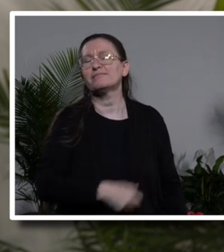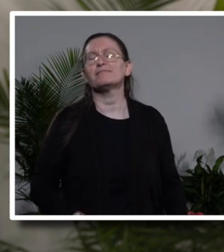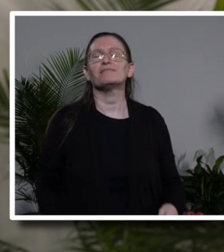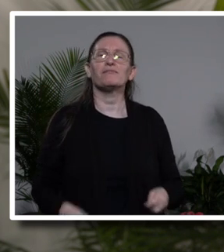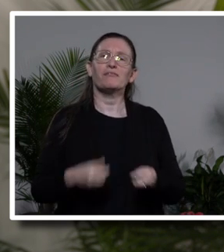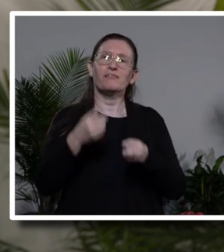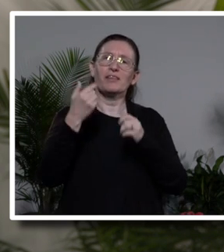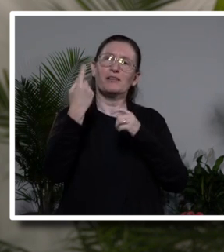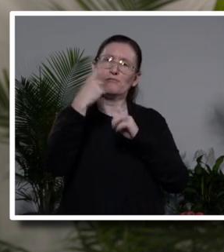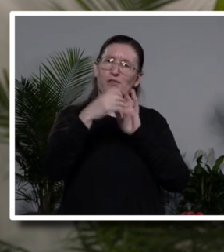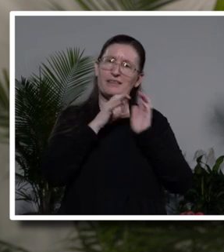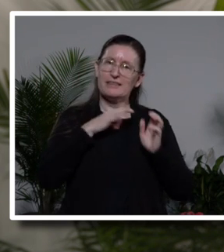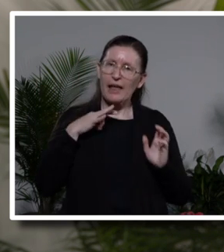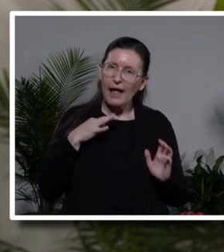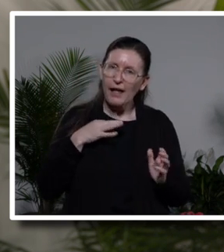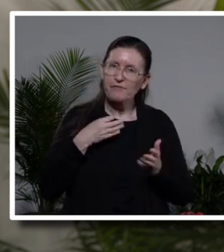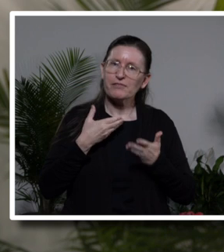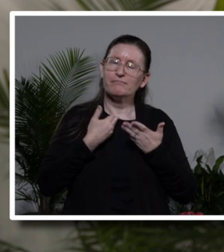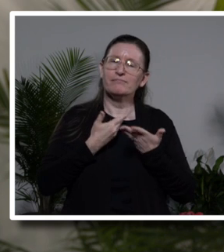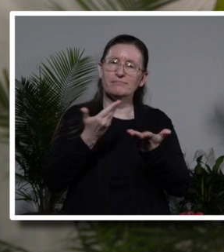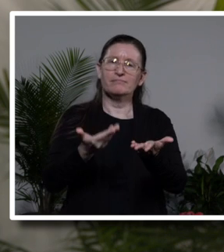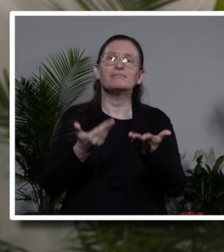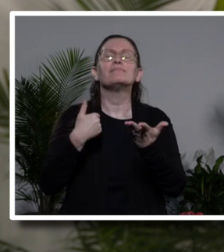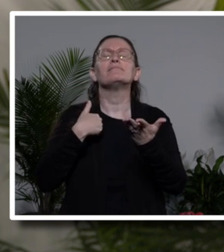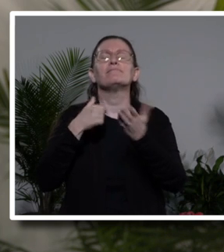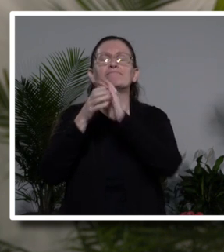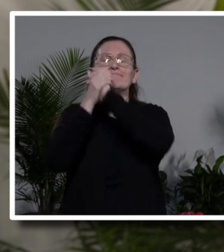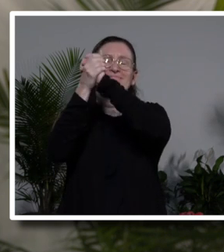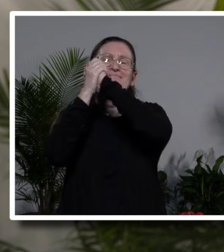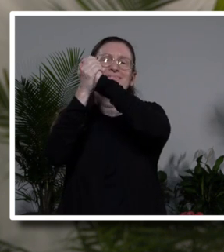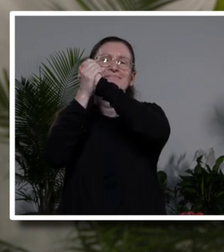On behalf of the faculty and staff, I